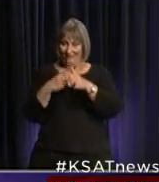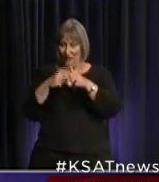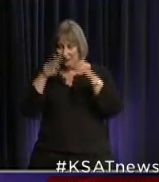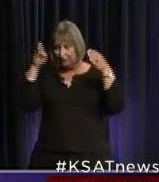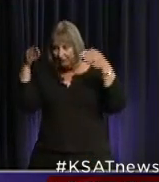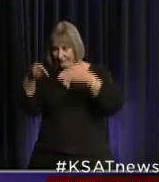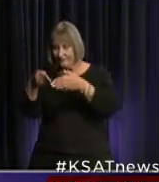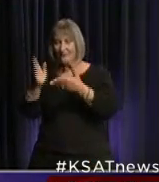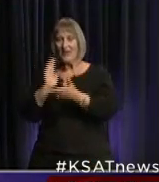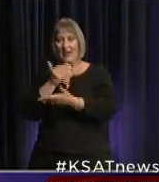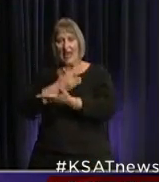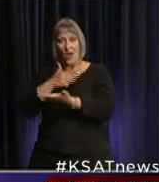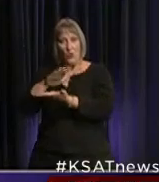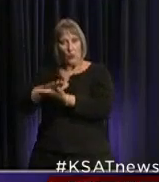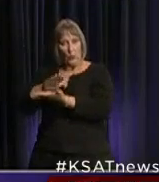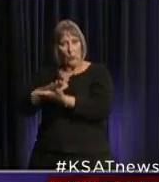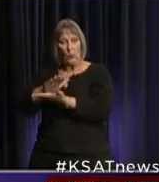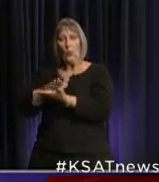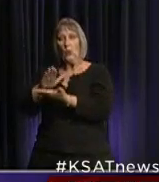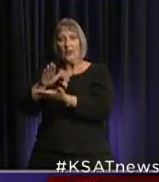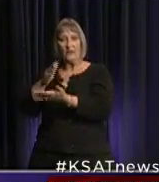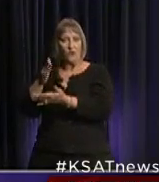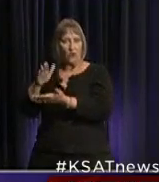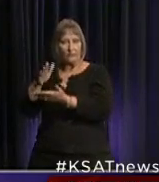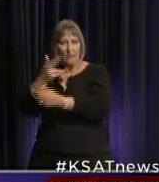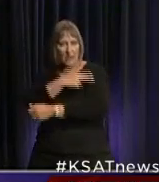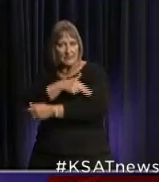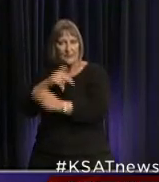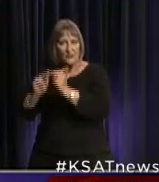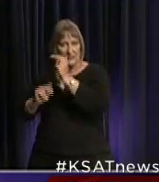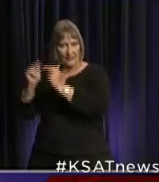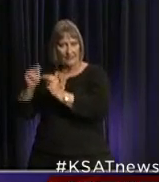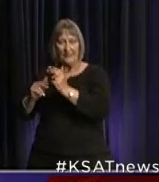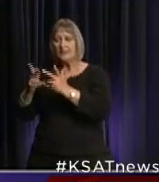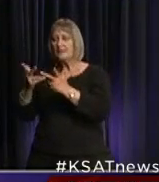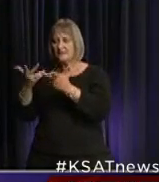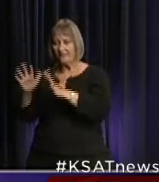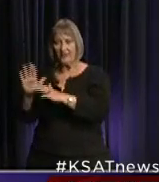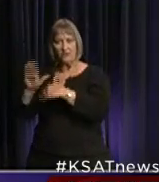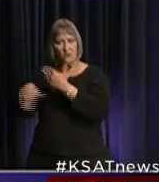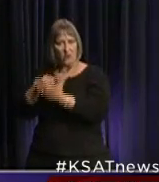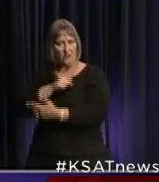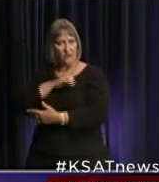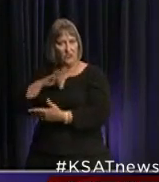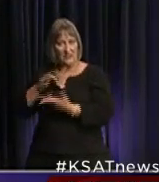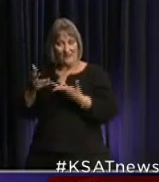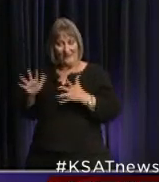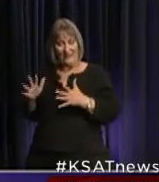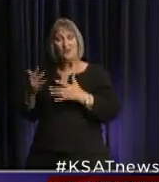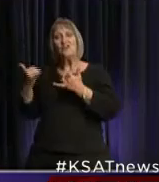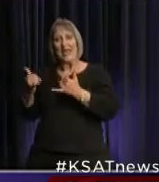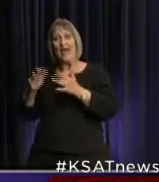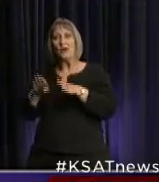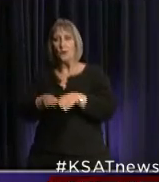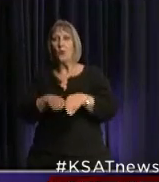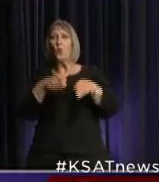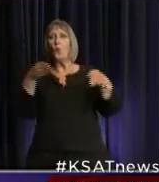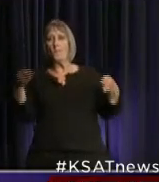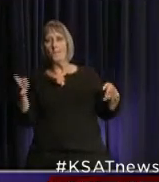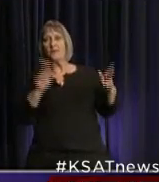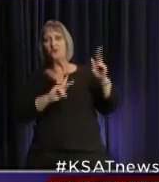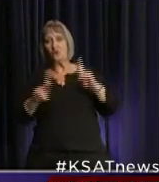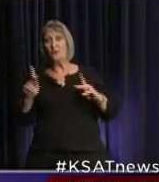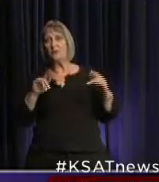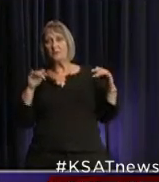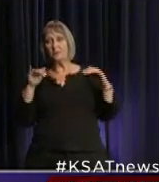our healthcare workers, and our patients, and we are now extending that to appropriate tiers of the general public. If you